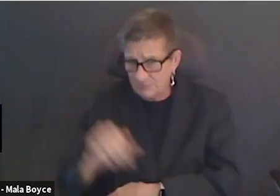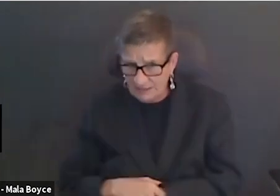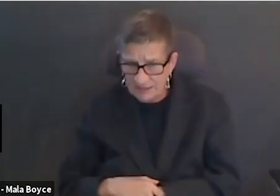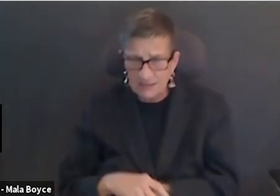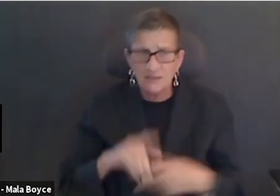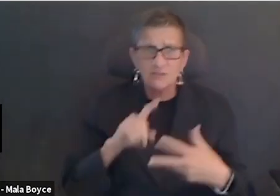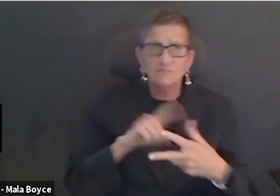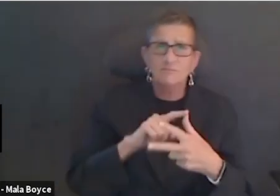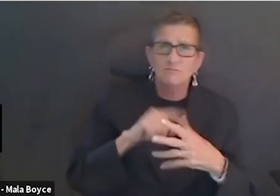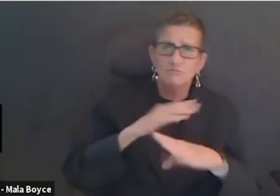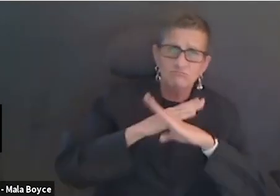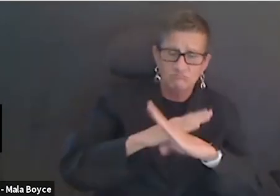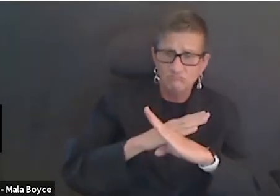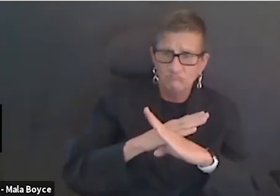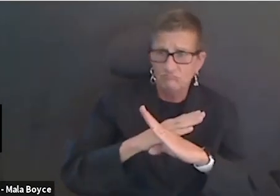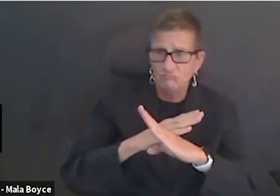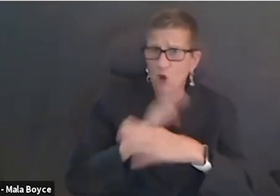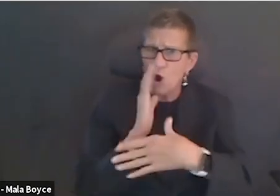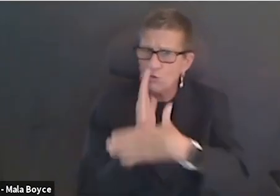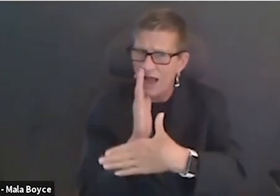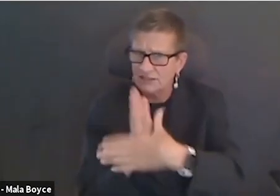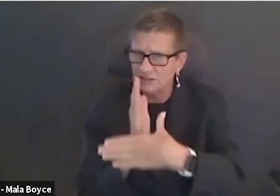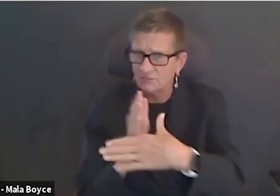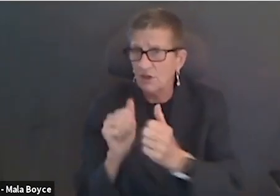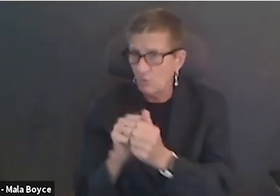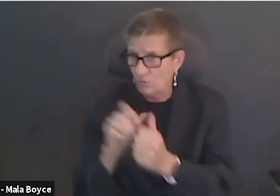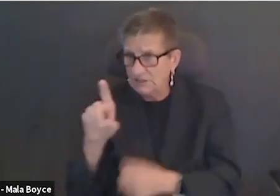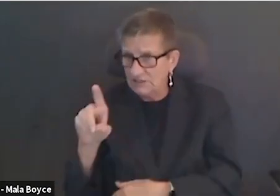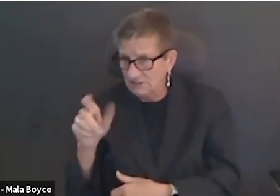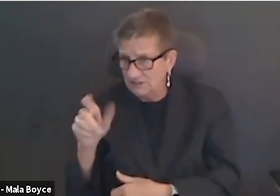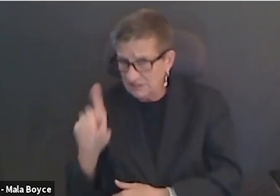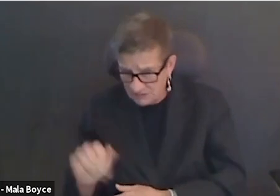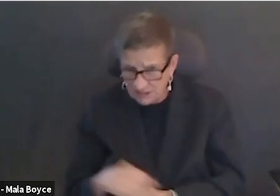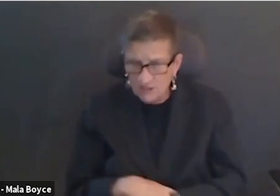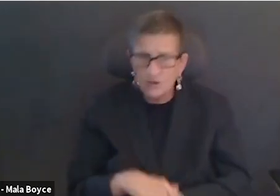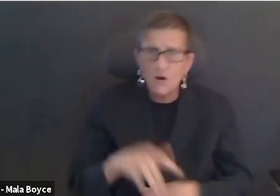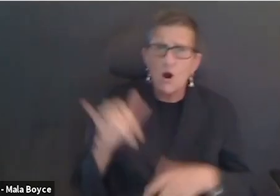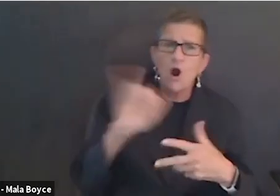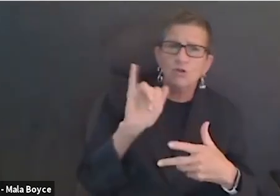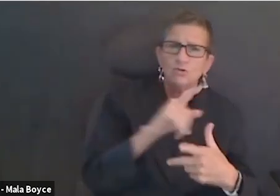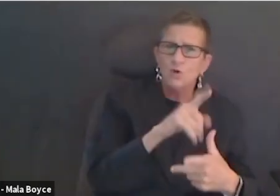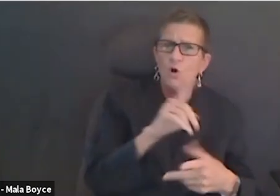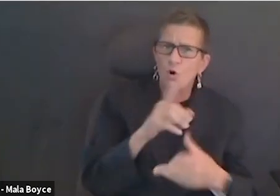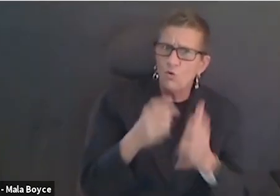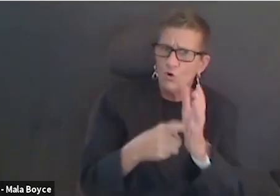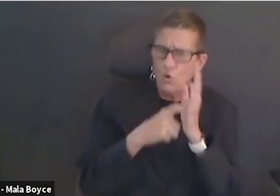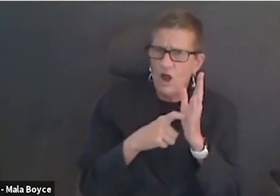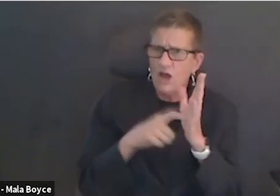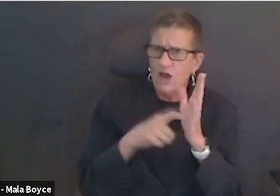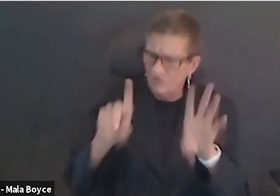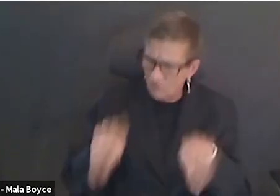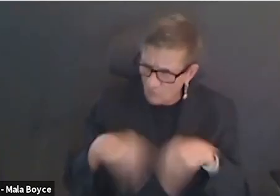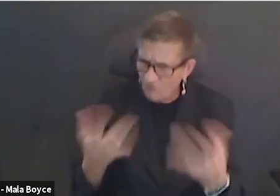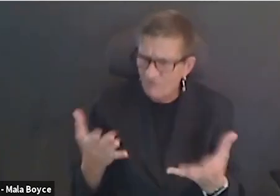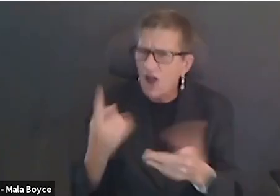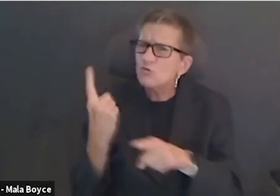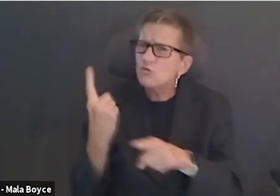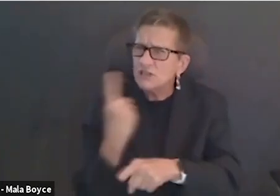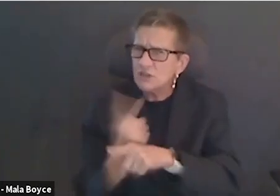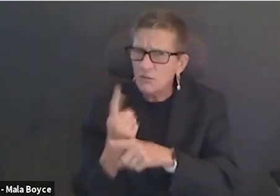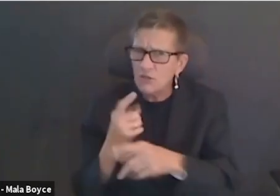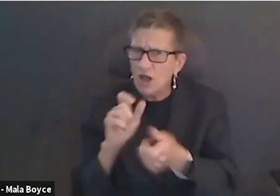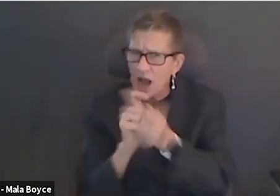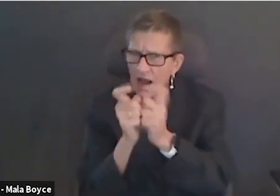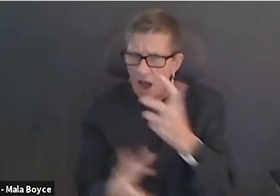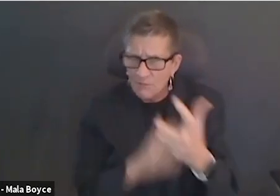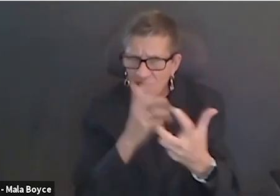prohibits disability-based harassment. And it also requires the provision of reasonable accommodations to qualified individuals